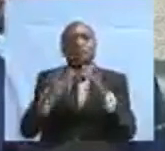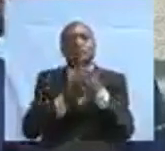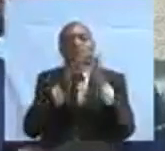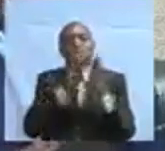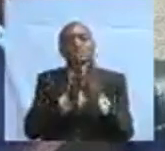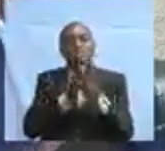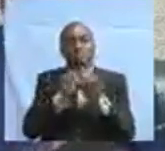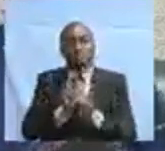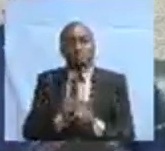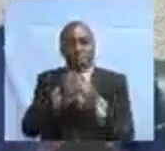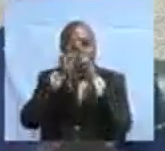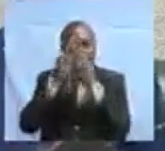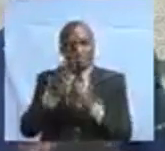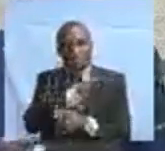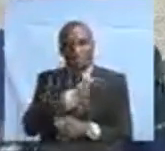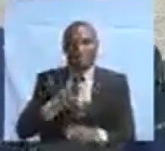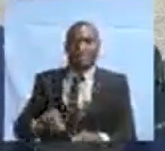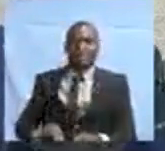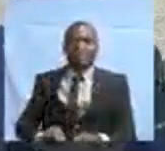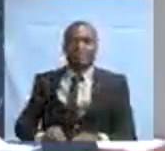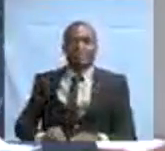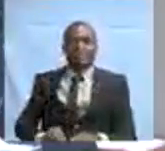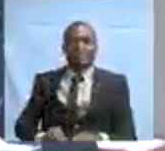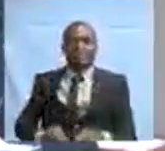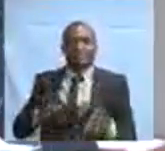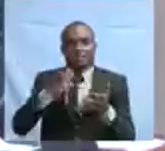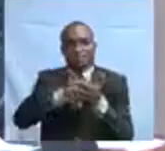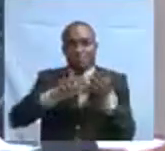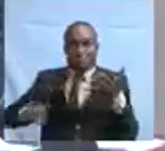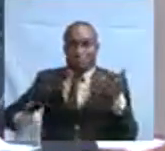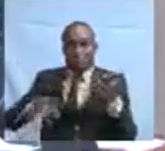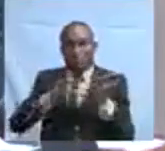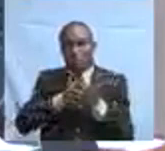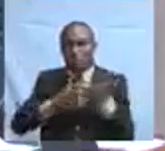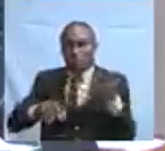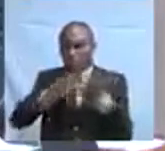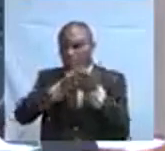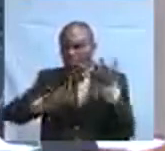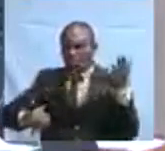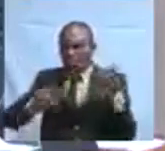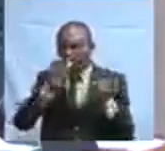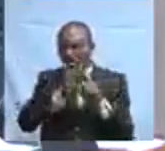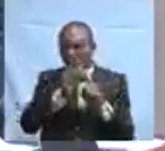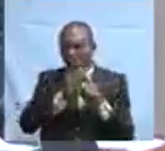order, honorable member, I think we should draw, no. The word